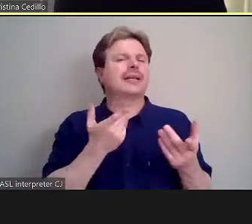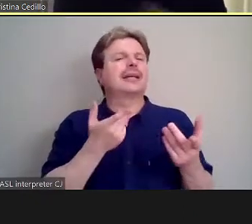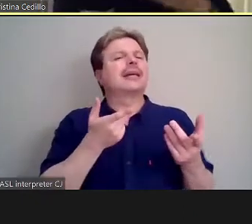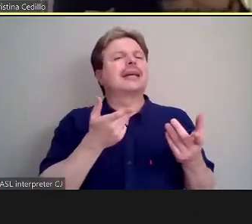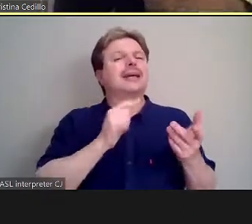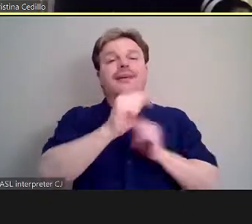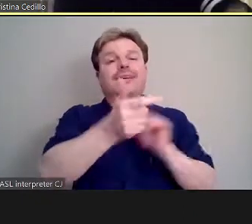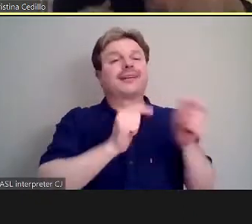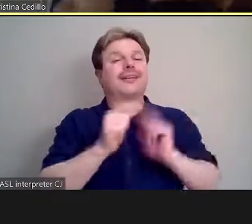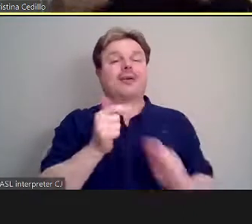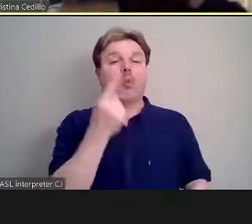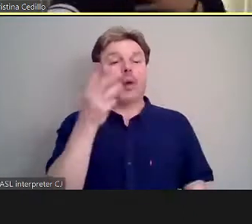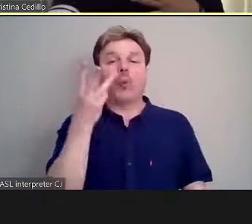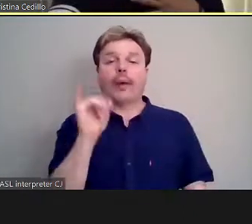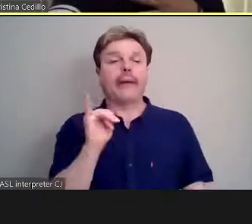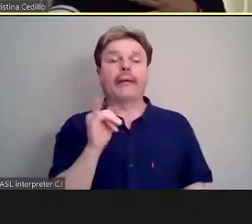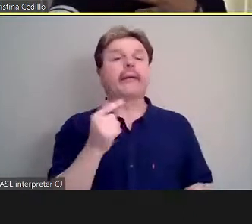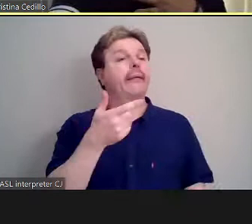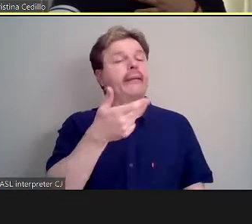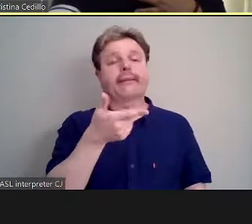It has to be